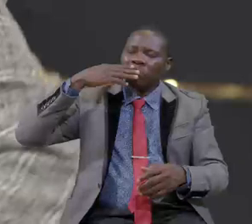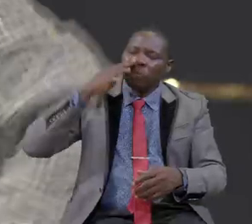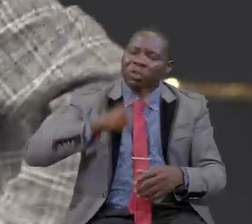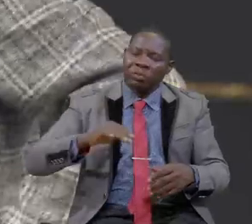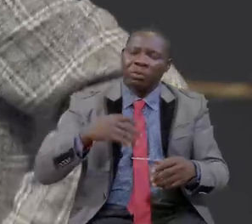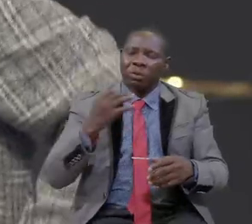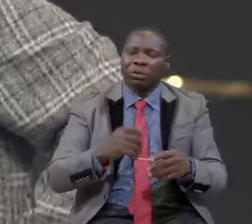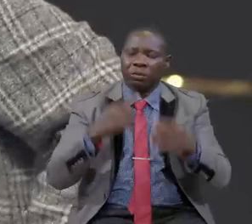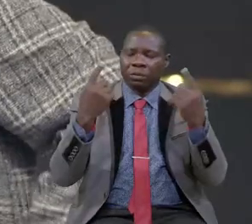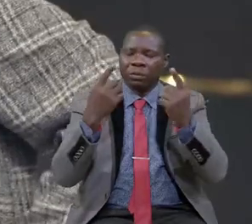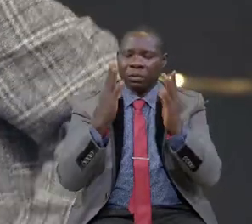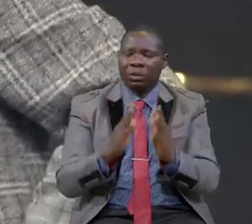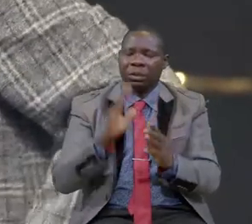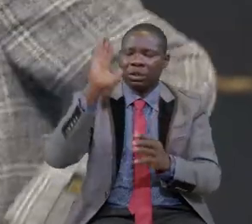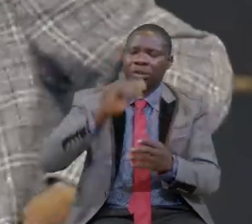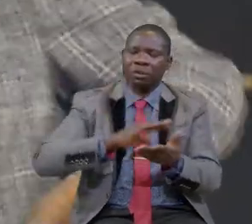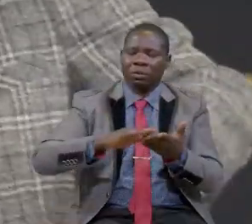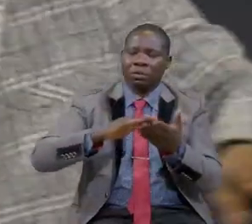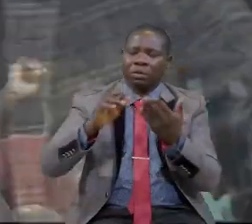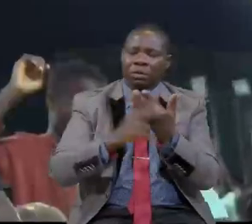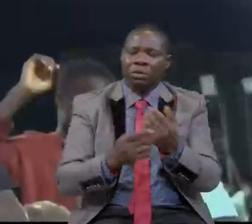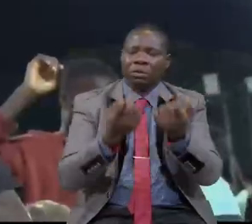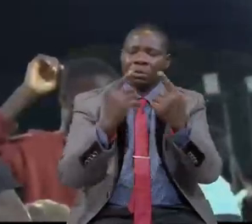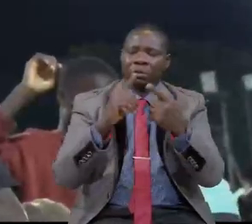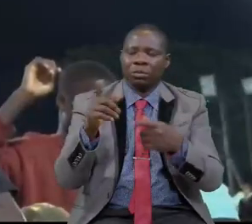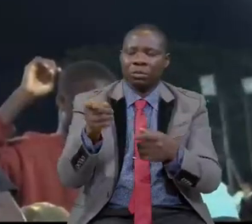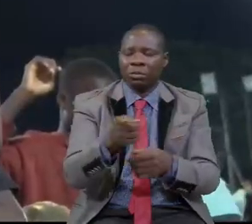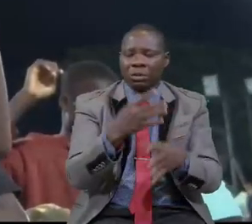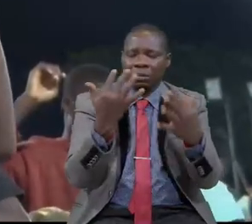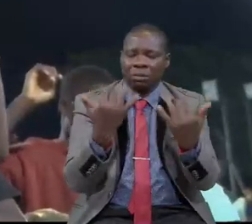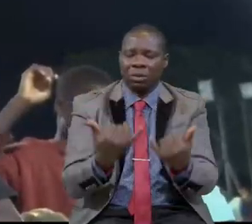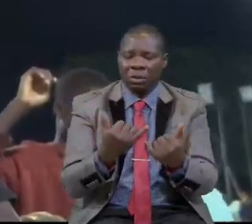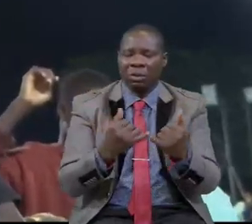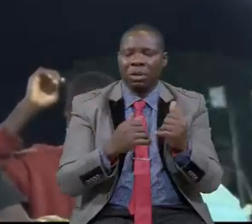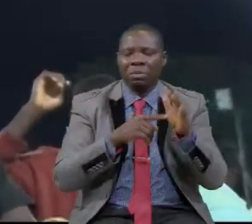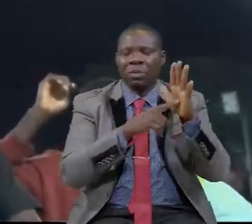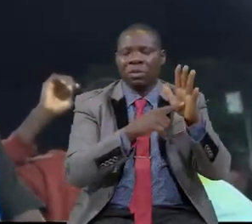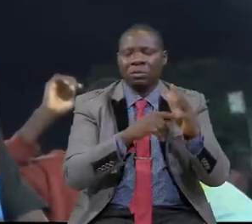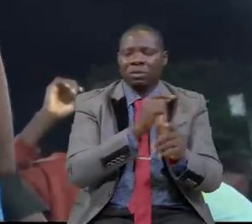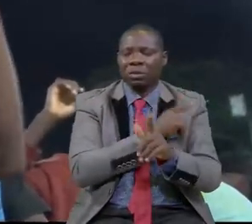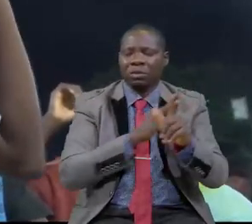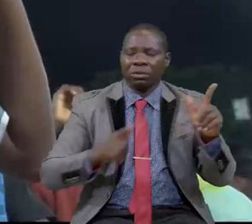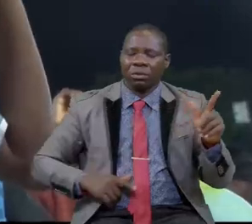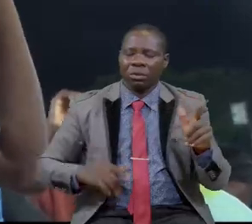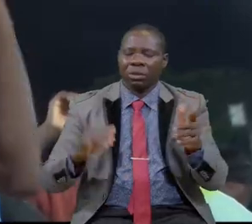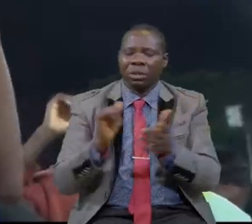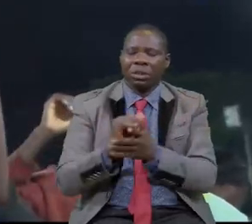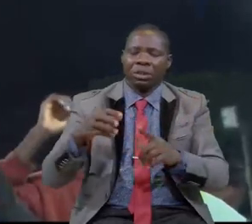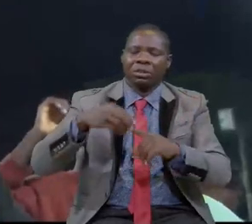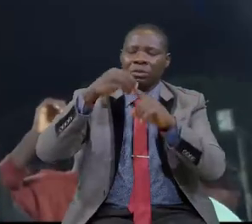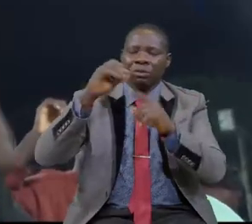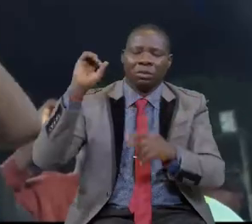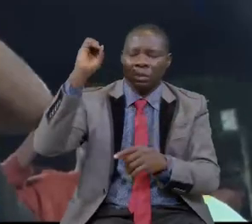comes to them right now. Manifest, Lord, that you need grace, that universal grace in